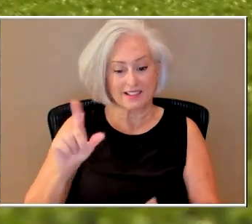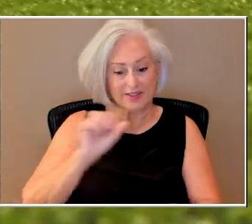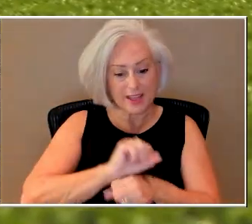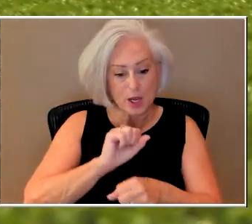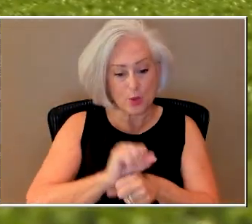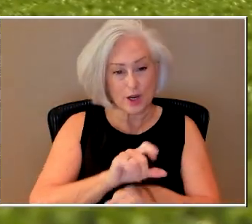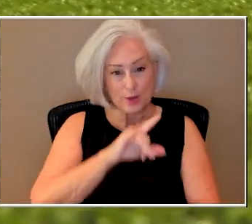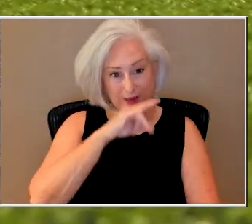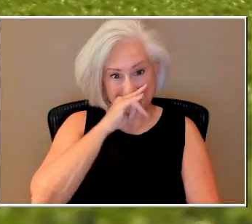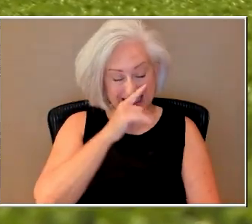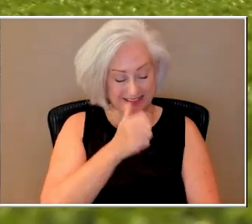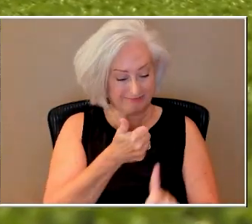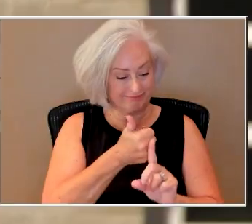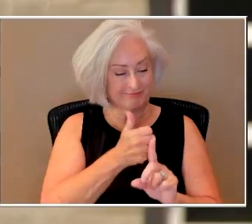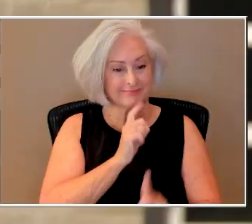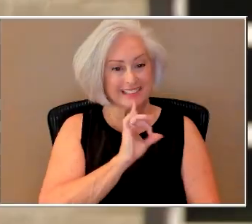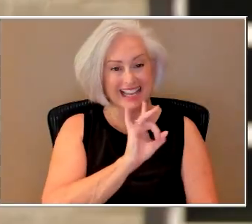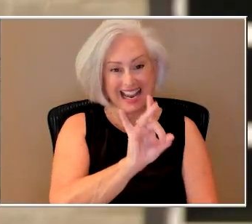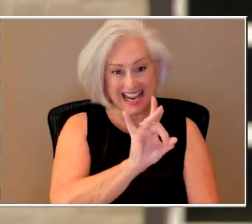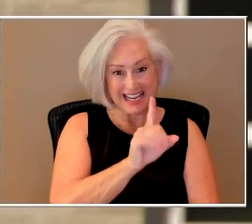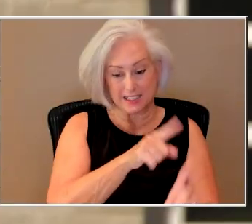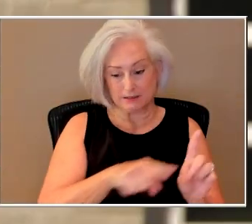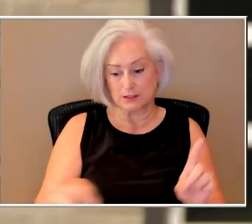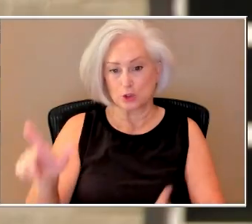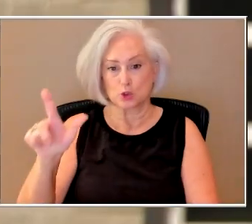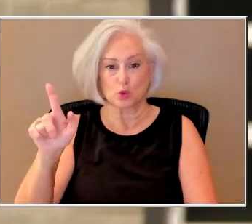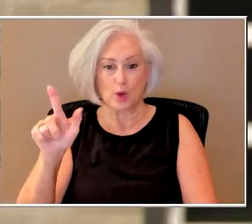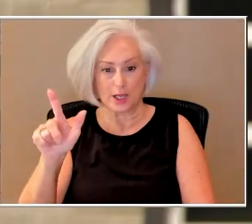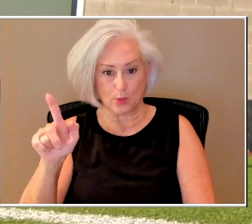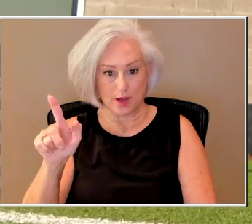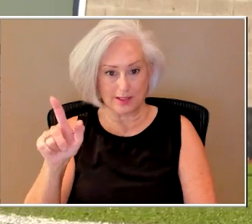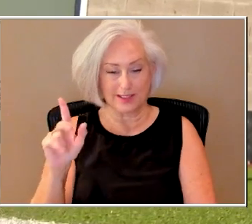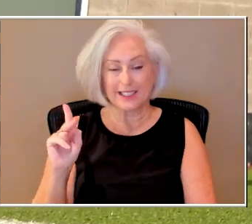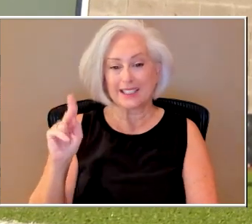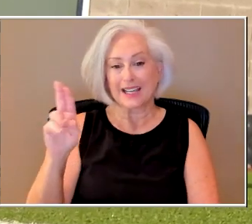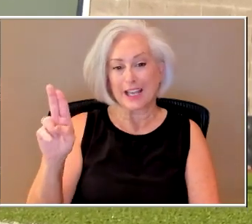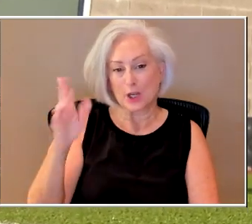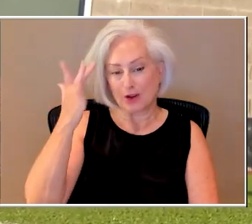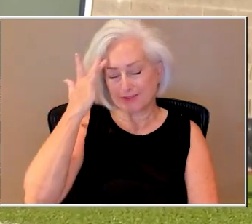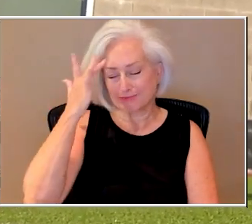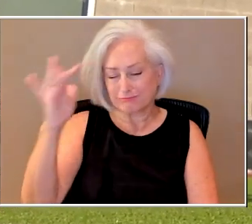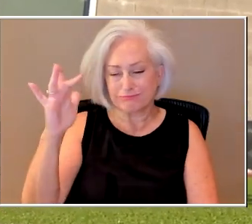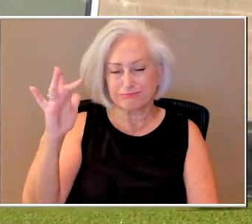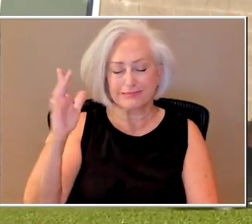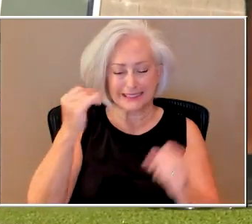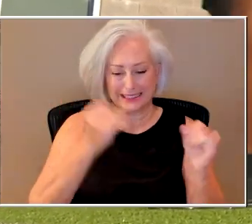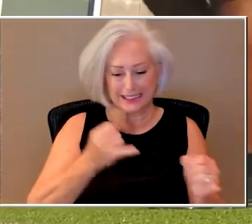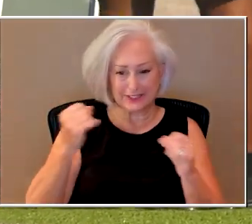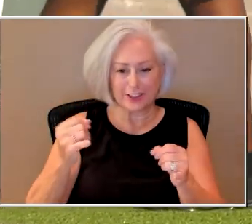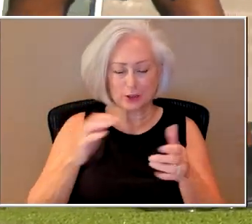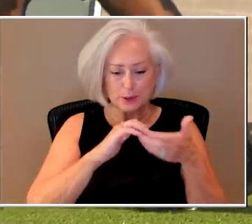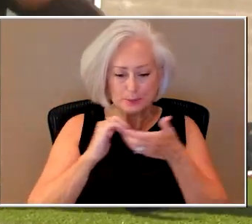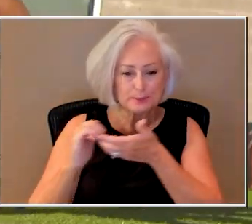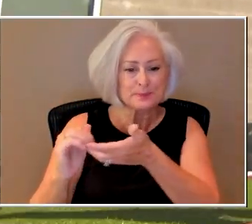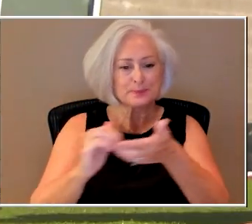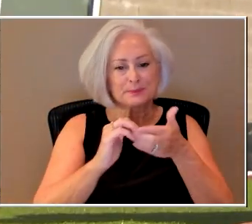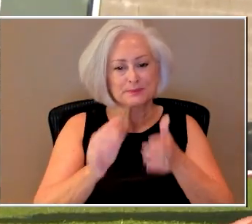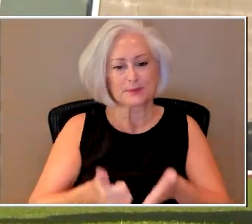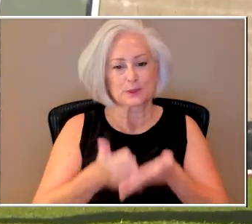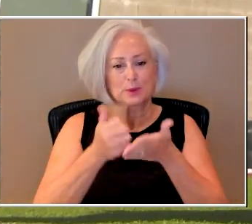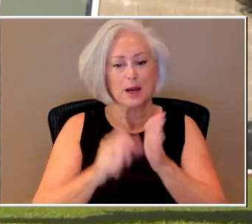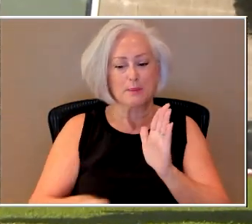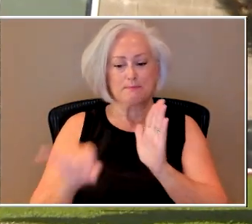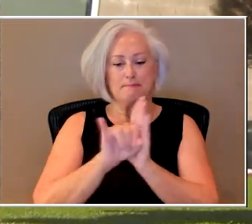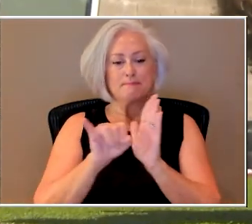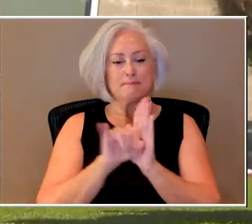of 21. KU has a ton of really educated individuals that we can collaborate with. Feed together. That helps us identify injuries